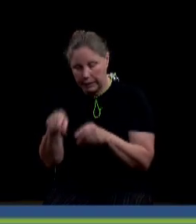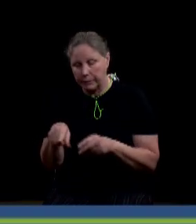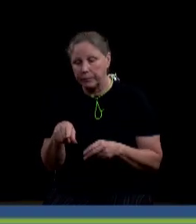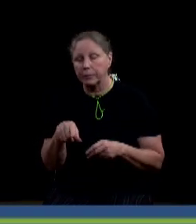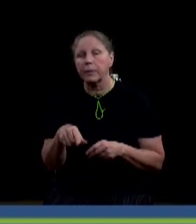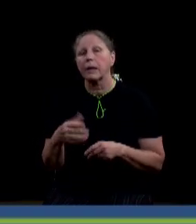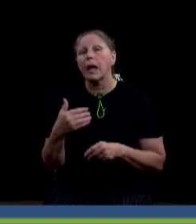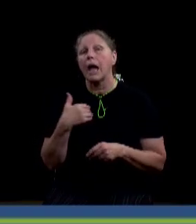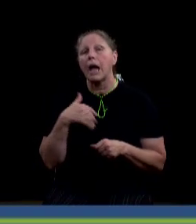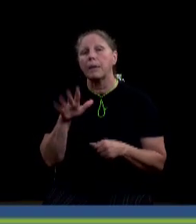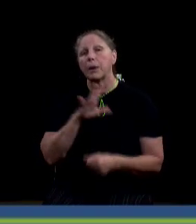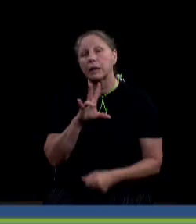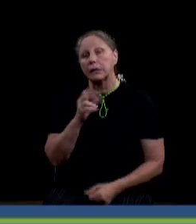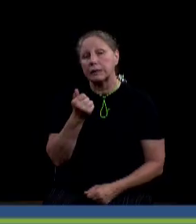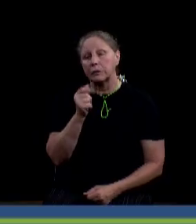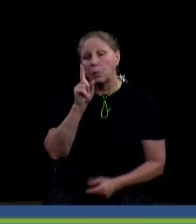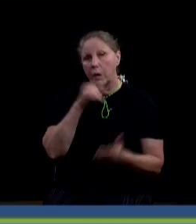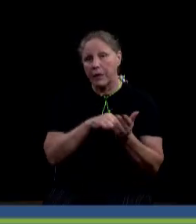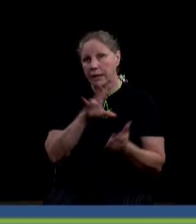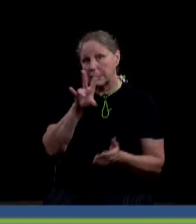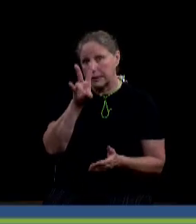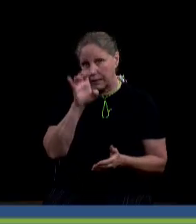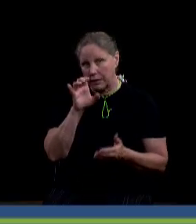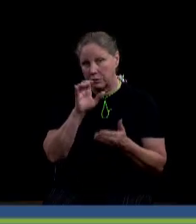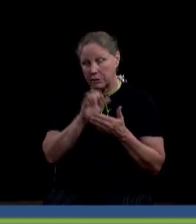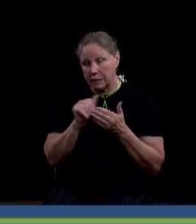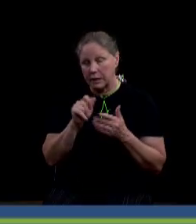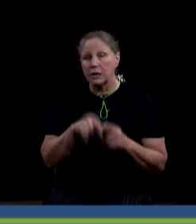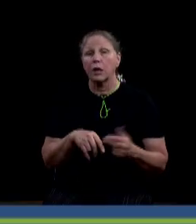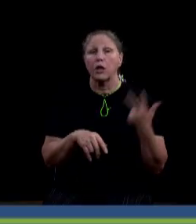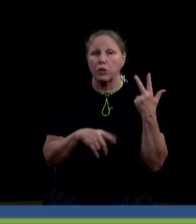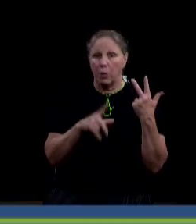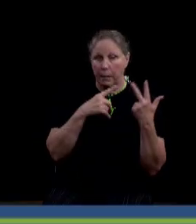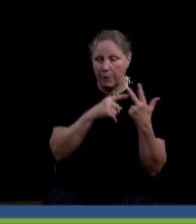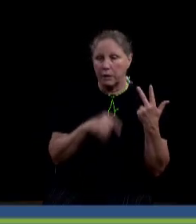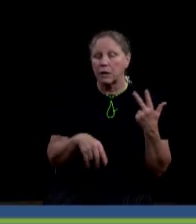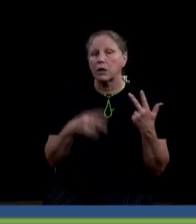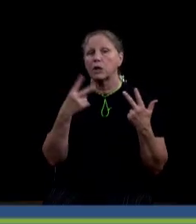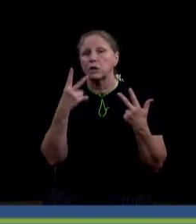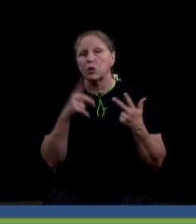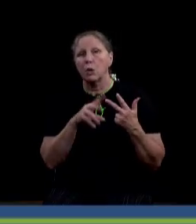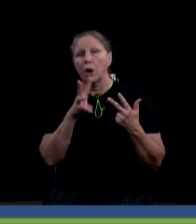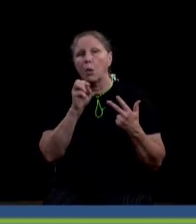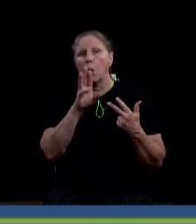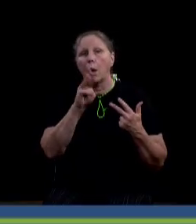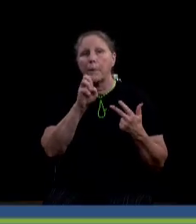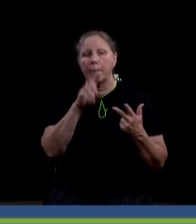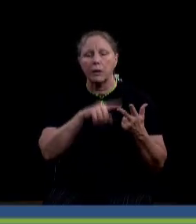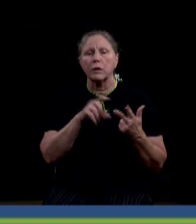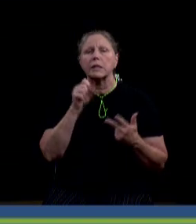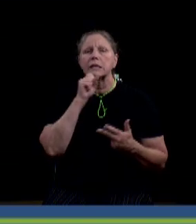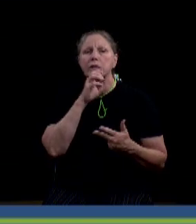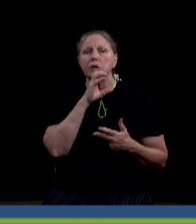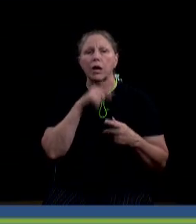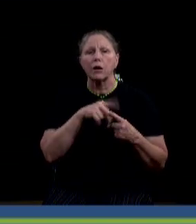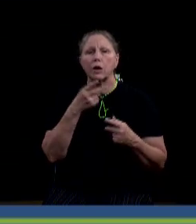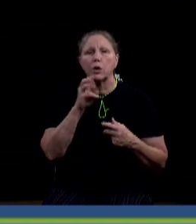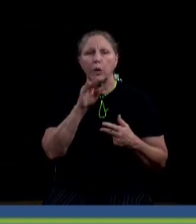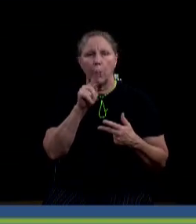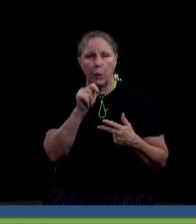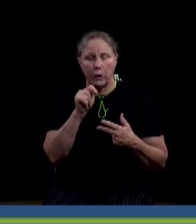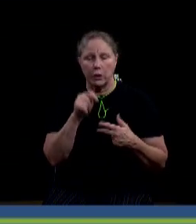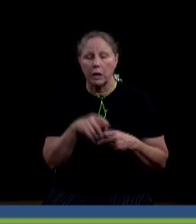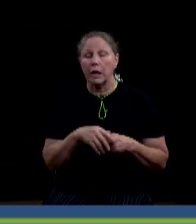3 positives, 2 were at Roar Manor, and 1 was at Senior Care of Hewitt. As I stated, the Sanderson Farm testing is